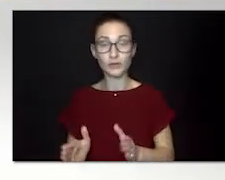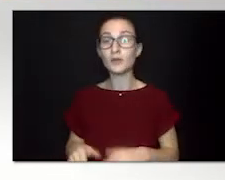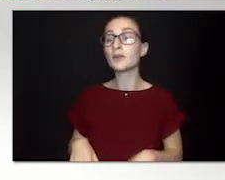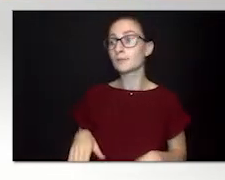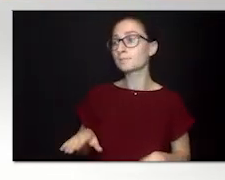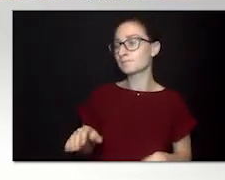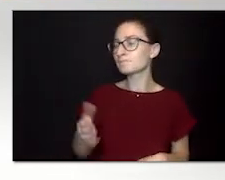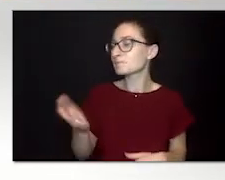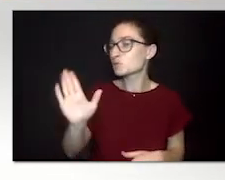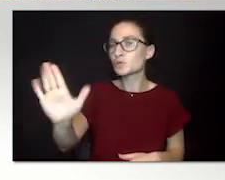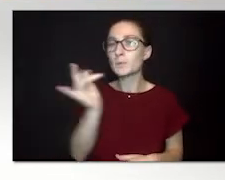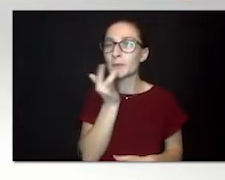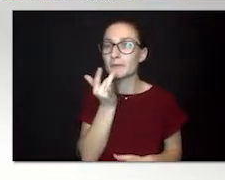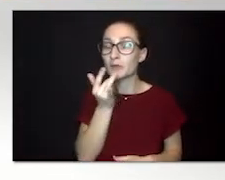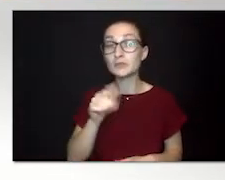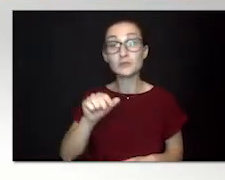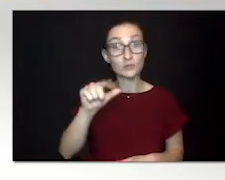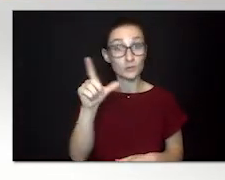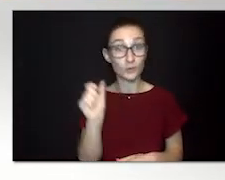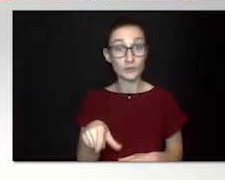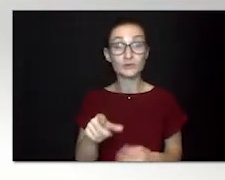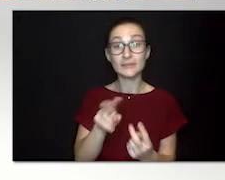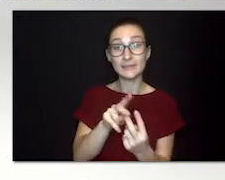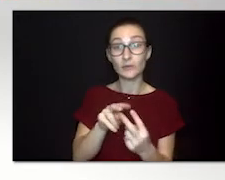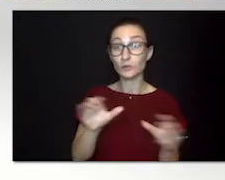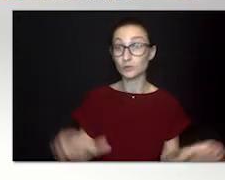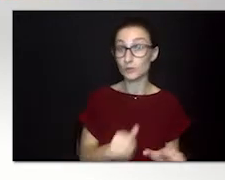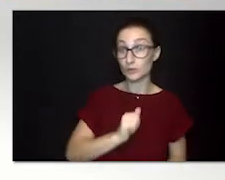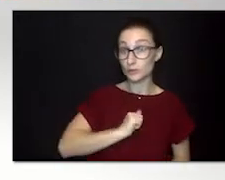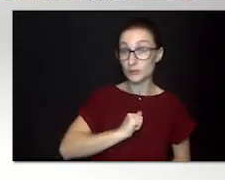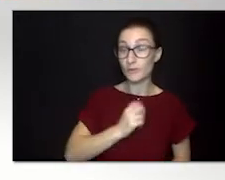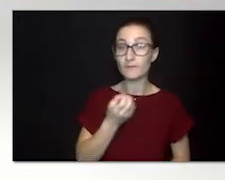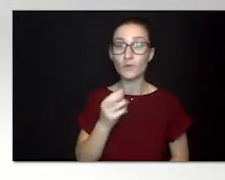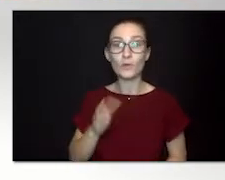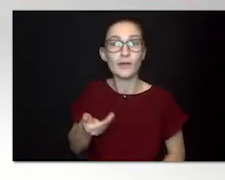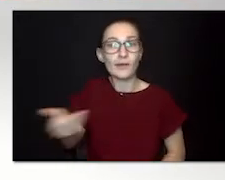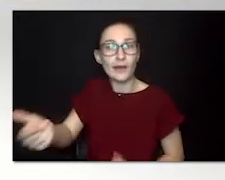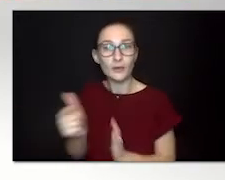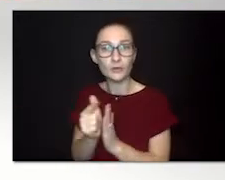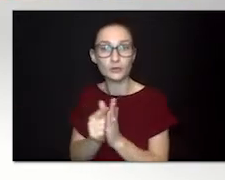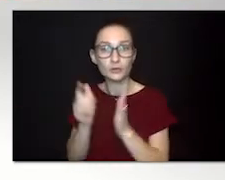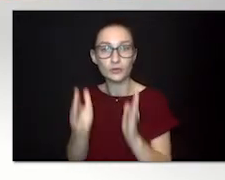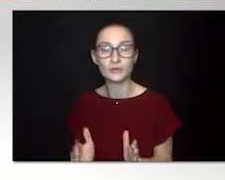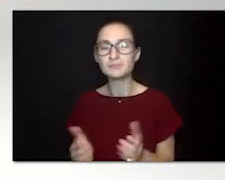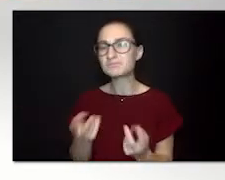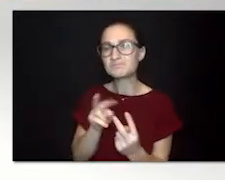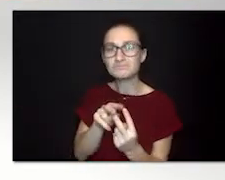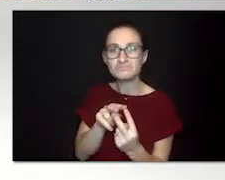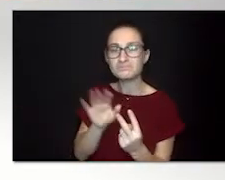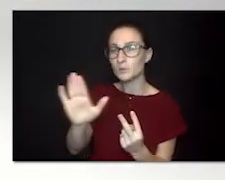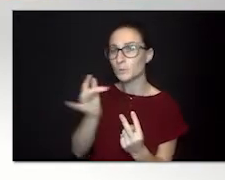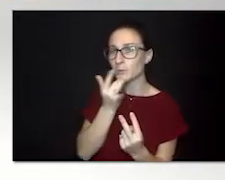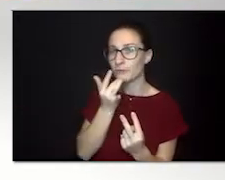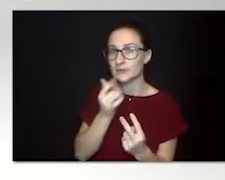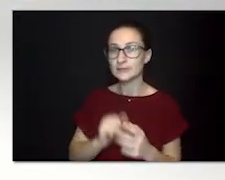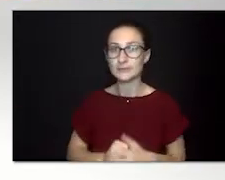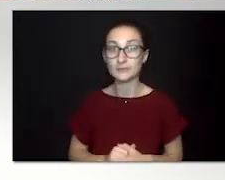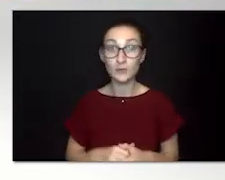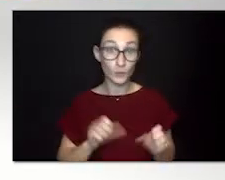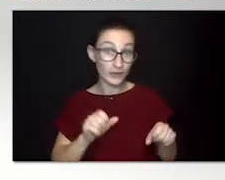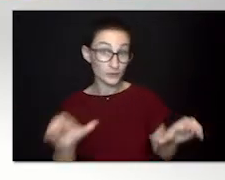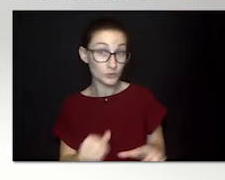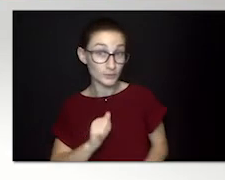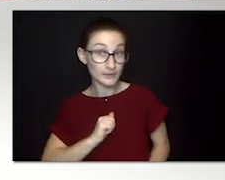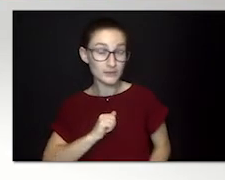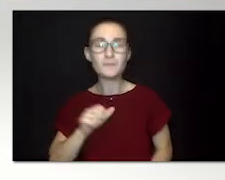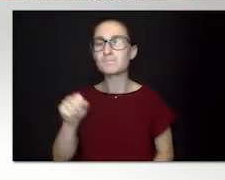was, should she do it herself or go to an attorney's office and hire an attorney? That's certainly a personal preference as to which one you want to do. Do